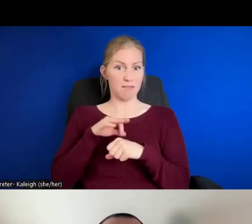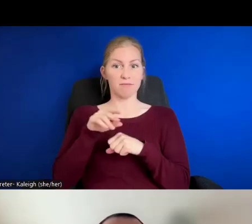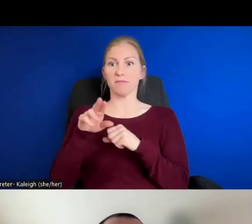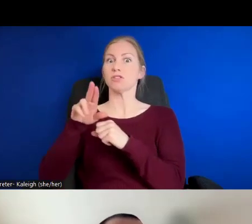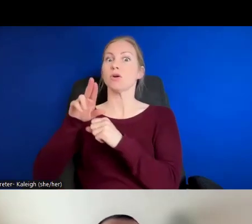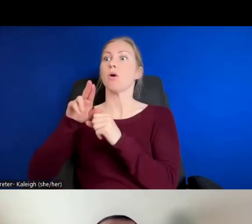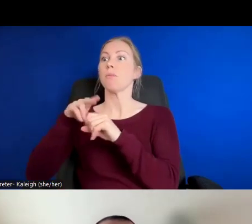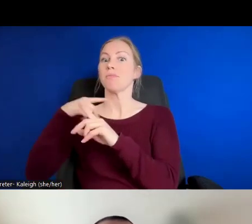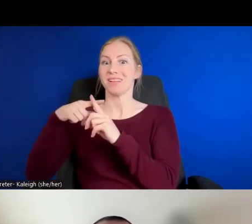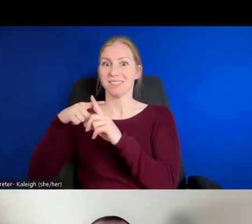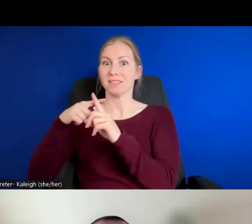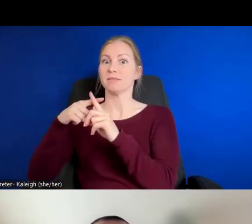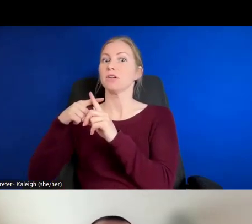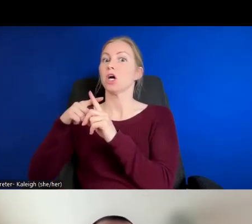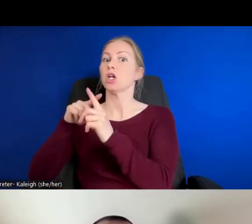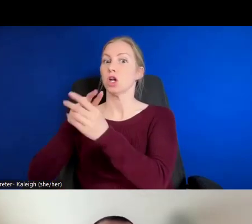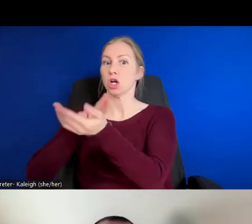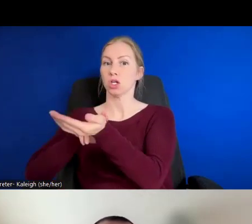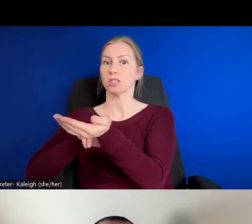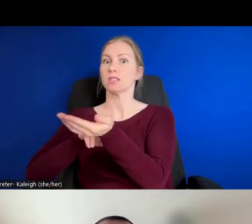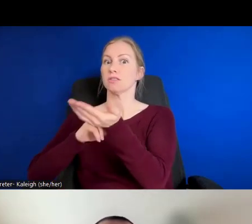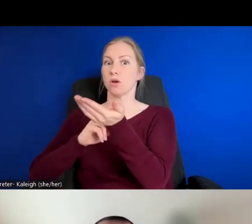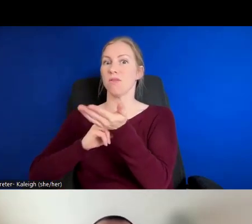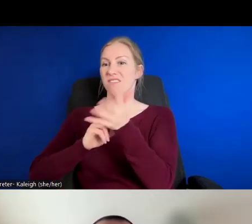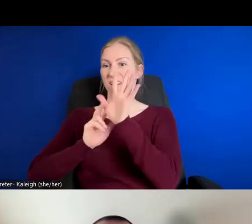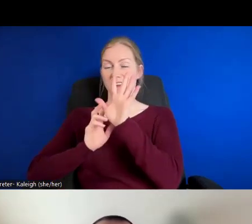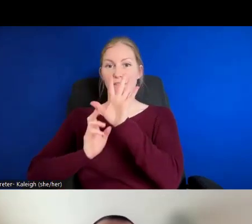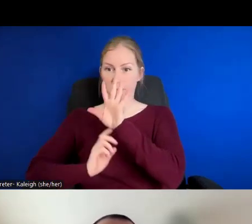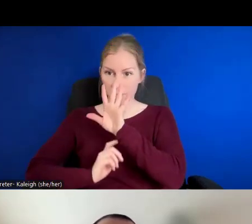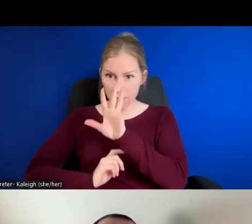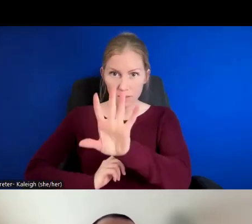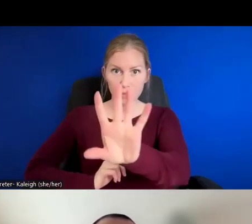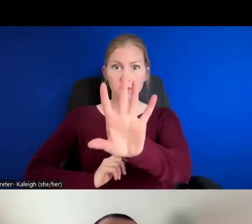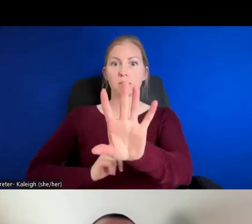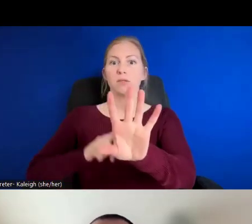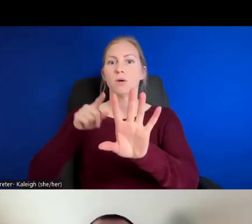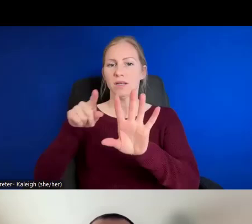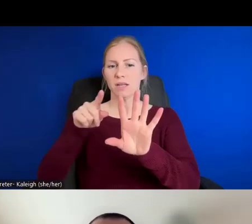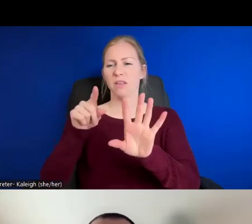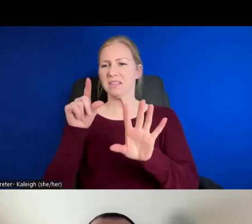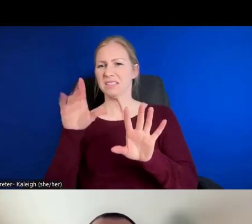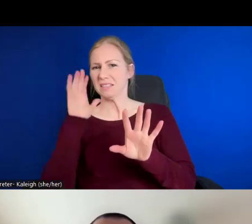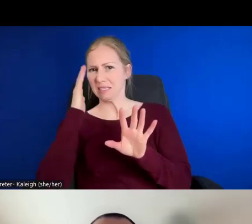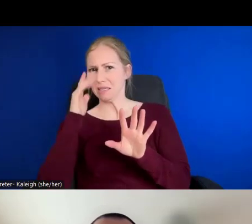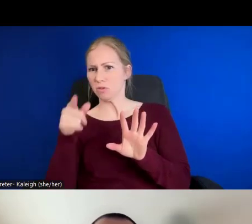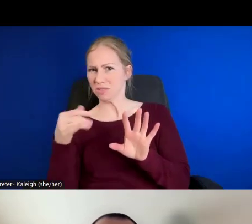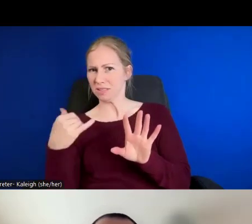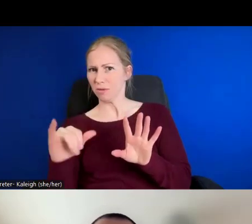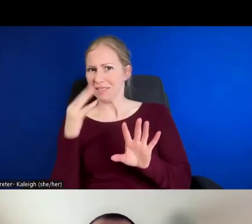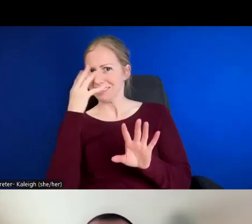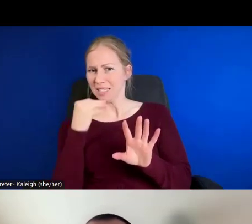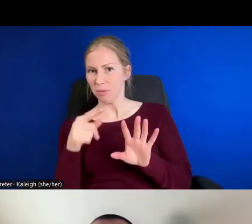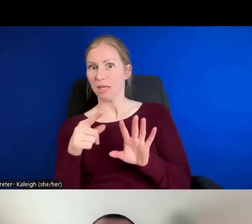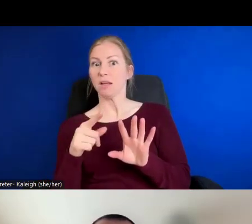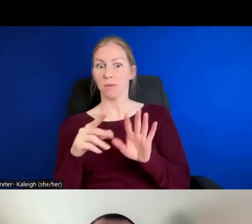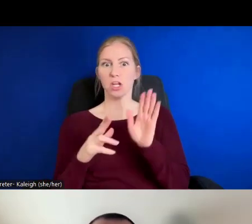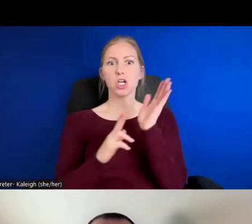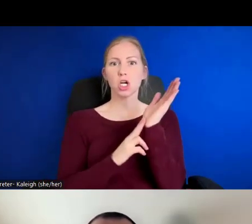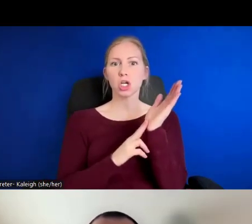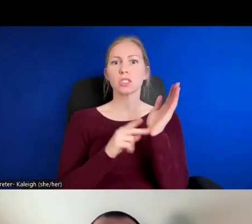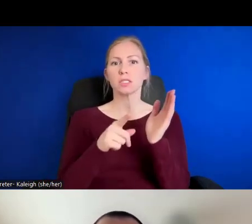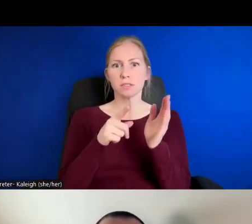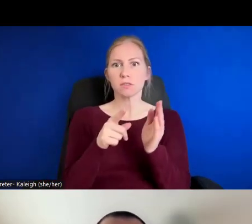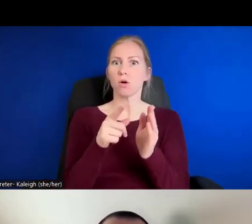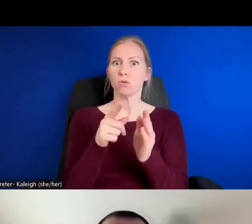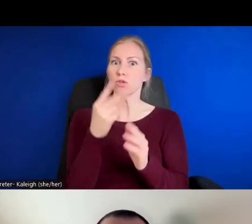previous example, he remained still, resting on his bed, almost appearing to sleep while the nurse administered 2 injections with the